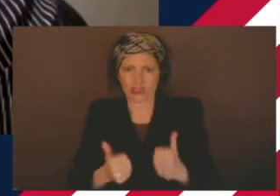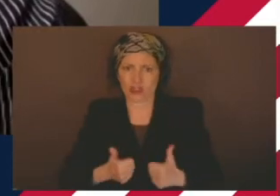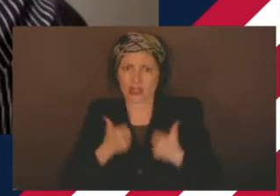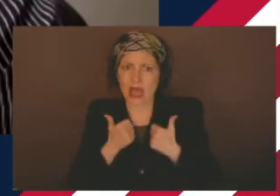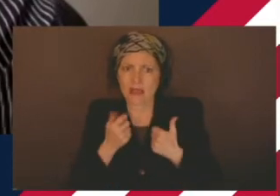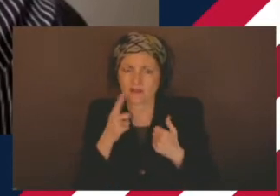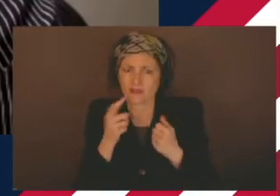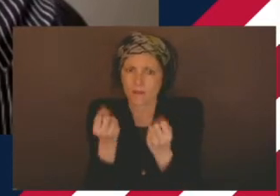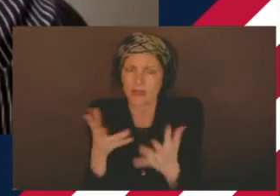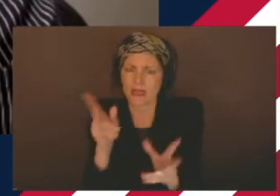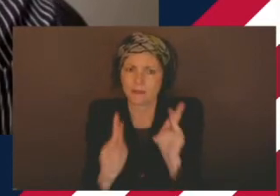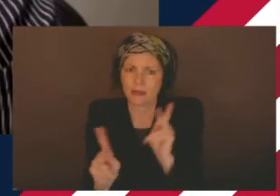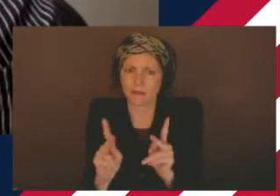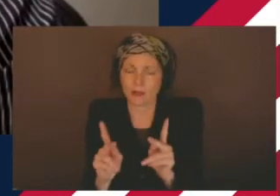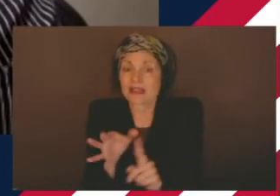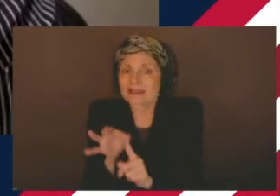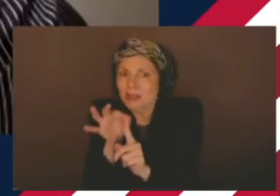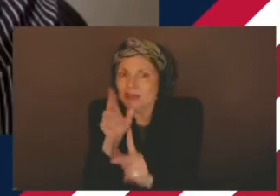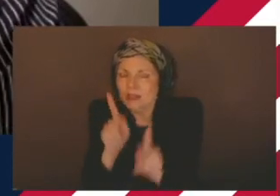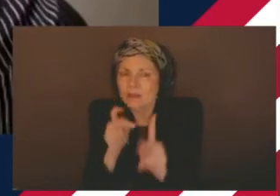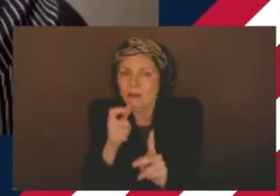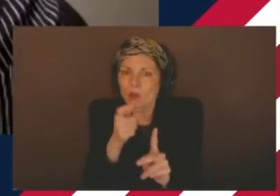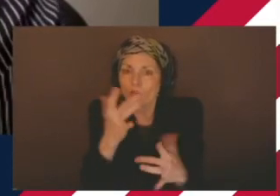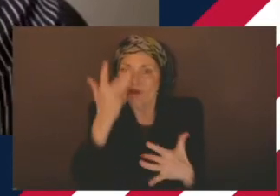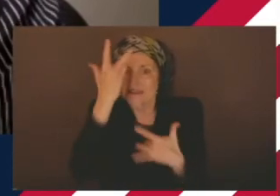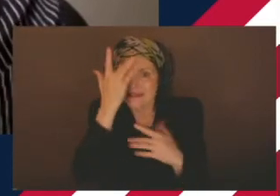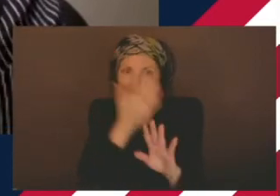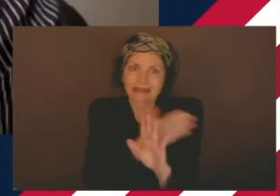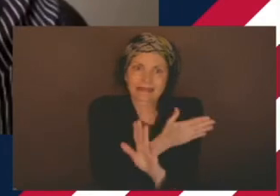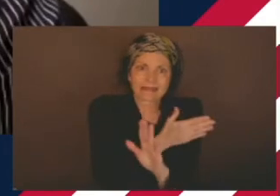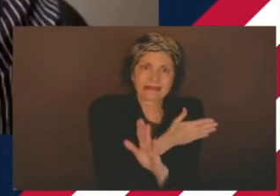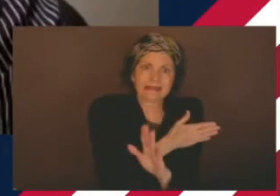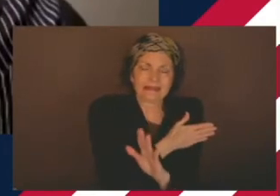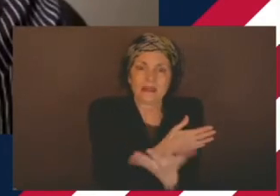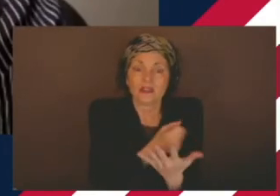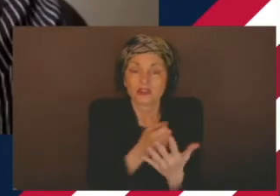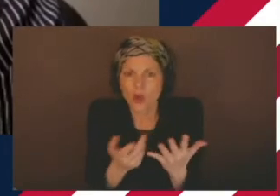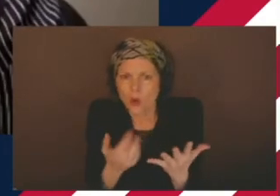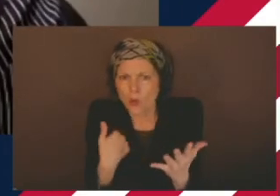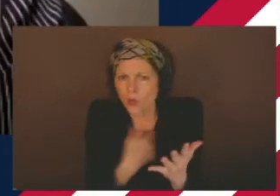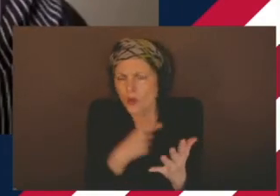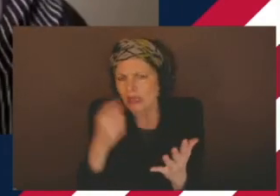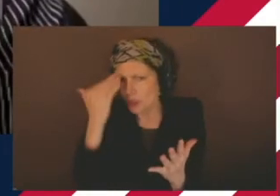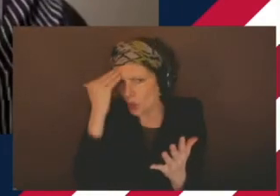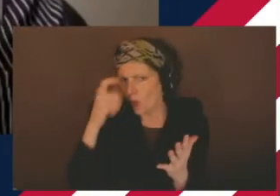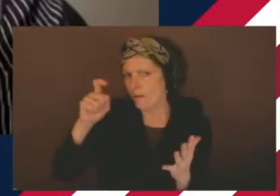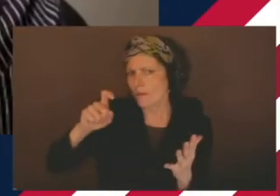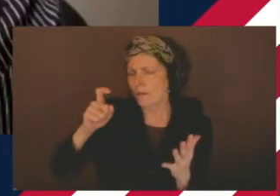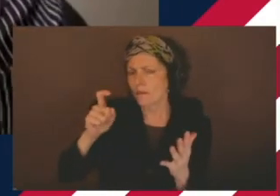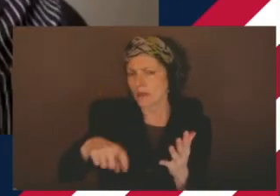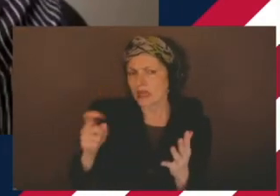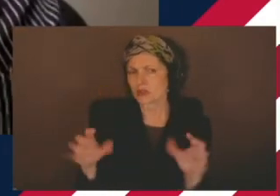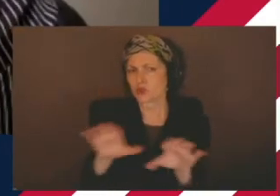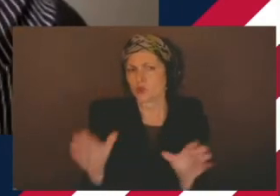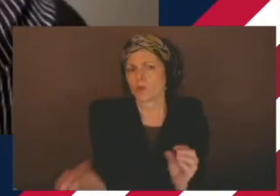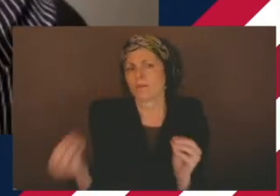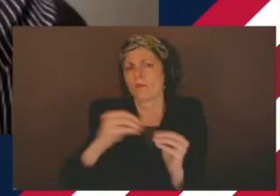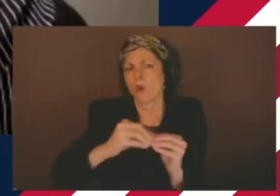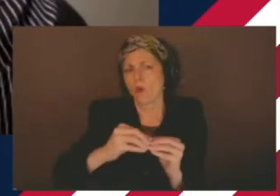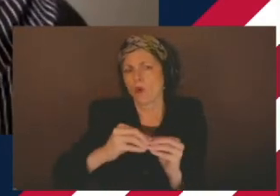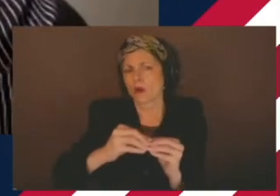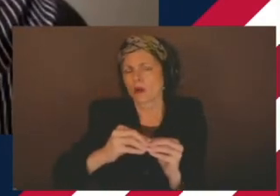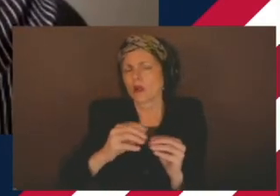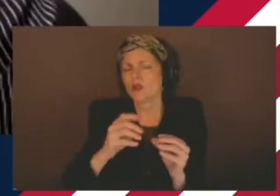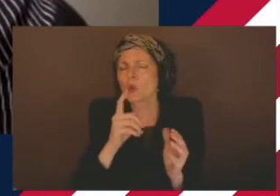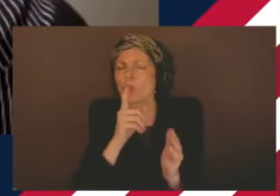with pre-existing conditions. But we know that more needs to be done. What policies would you like